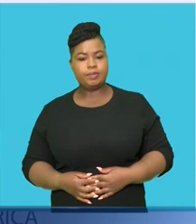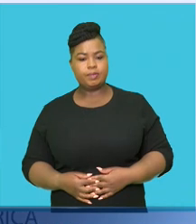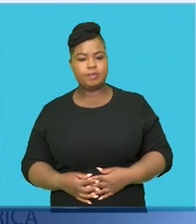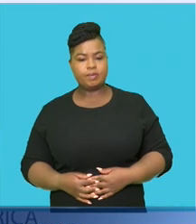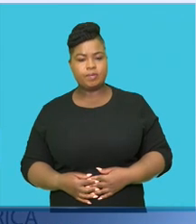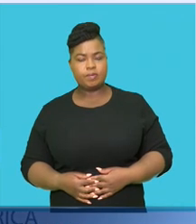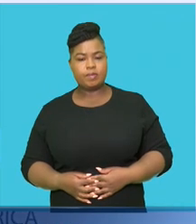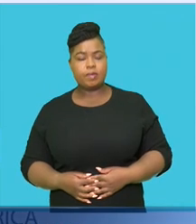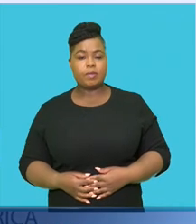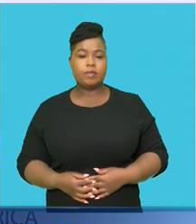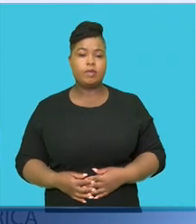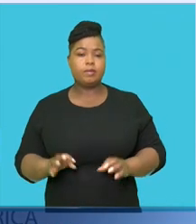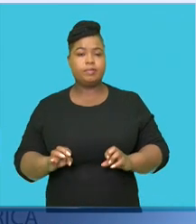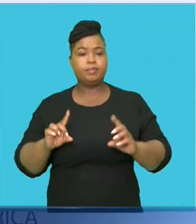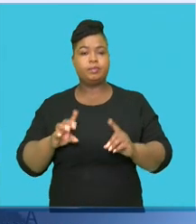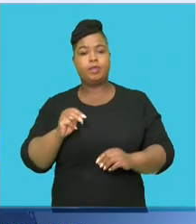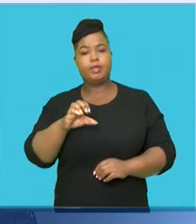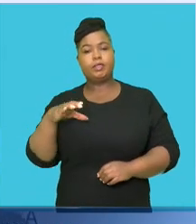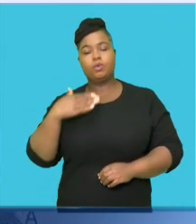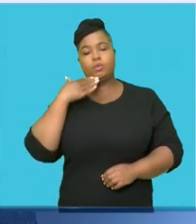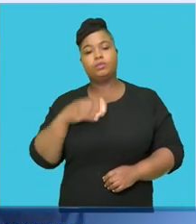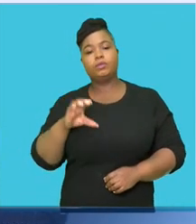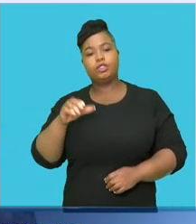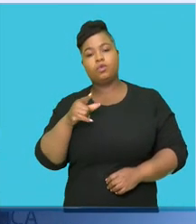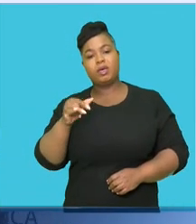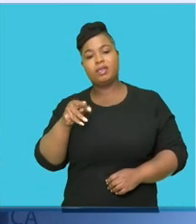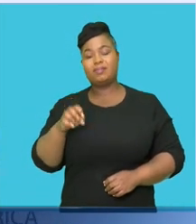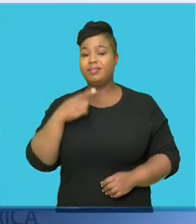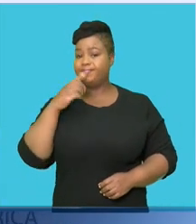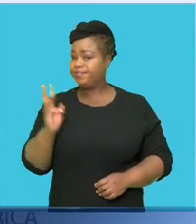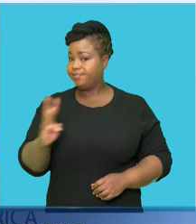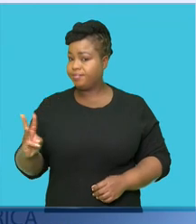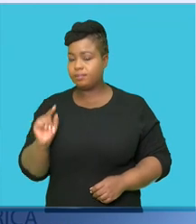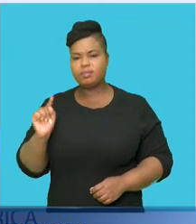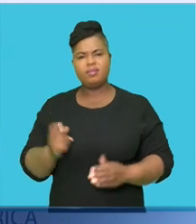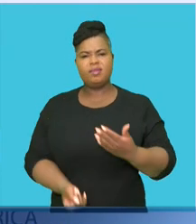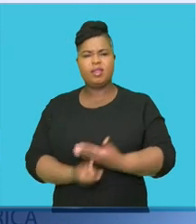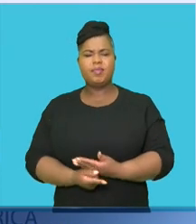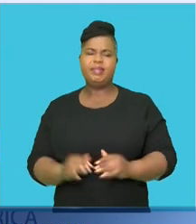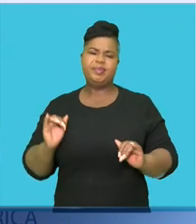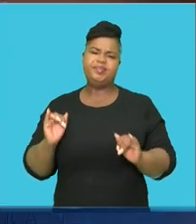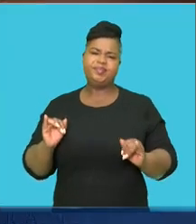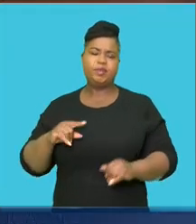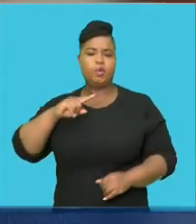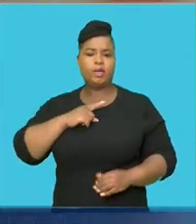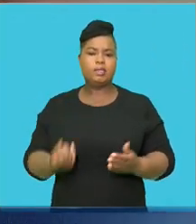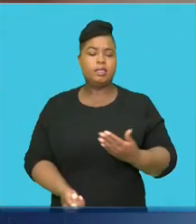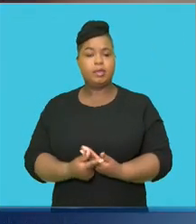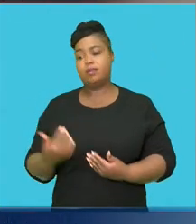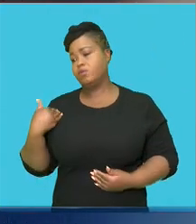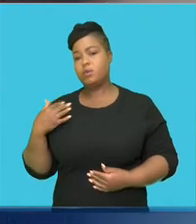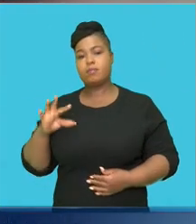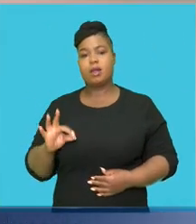umpati soweze mfundo e khauti ni umatume chilwa na ukalime la iskaneko esi biesenze kengu mvulo